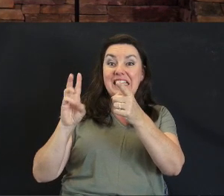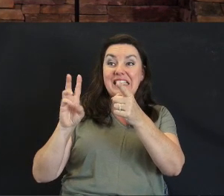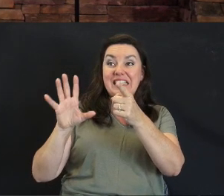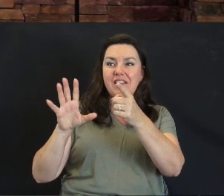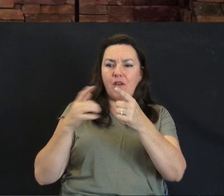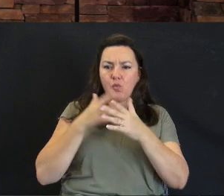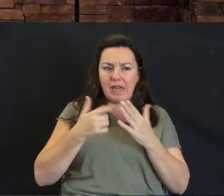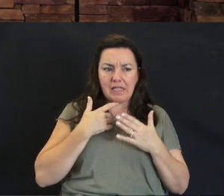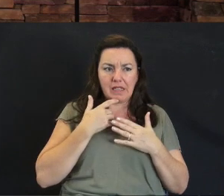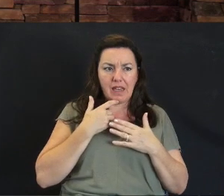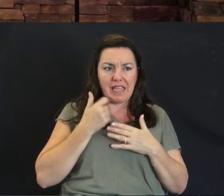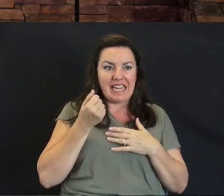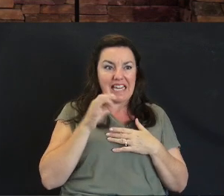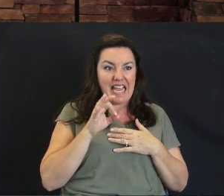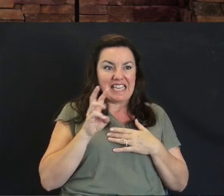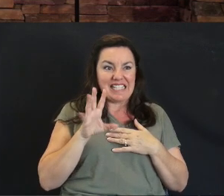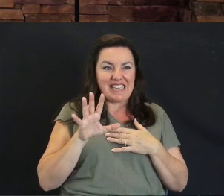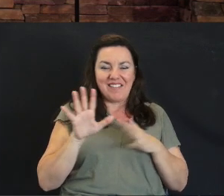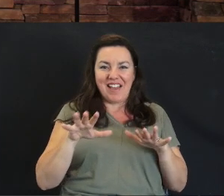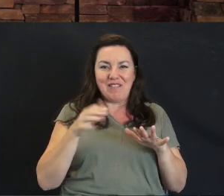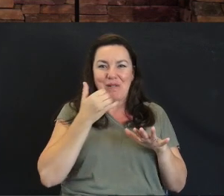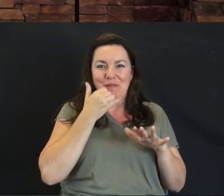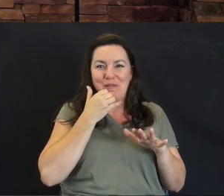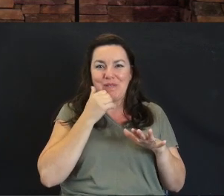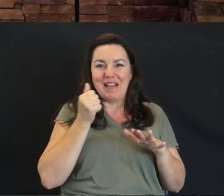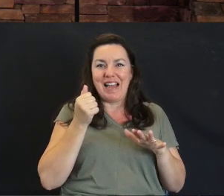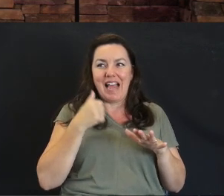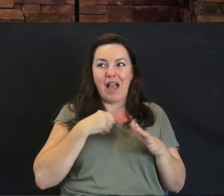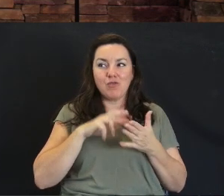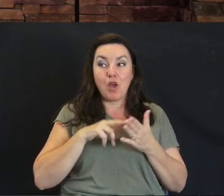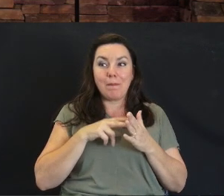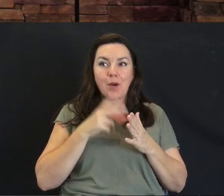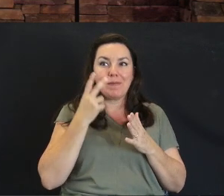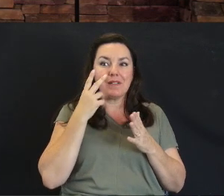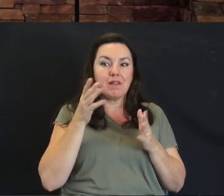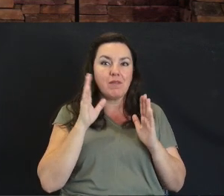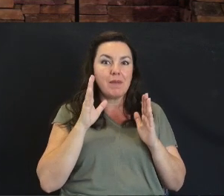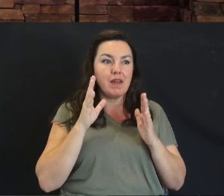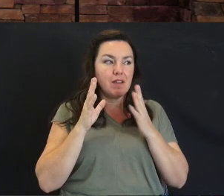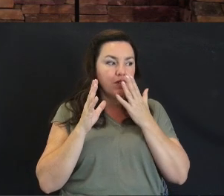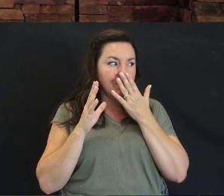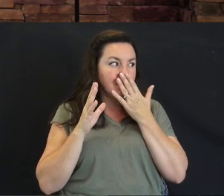What did I say? 1965? I did that on purpose To see if you were listening